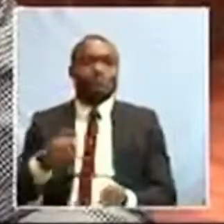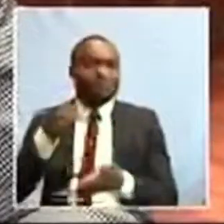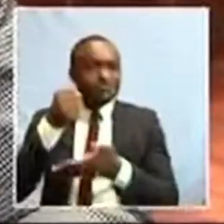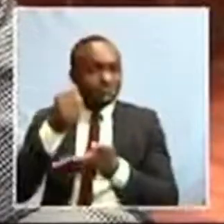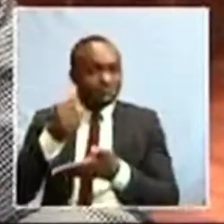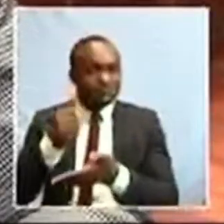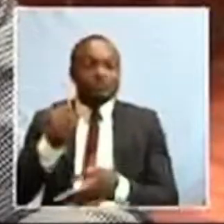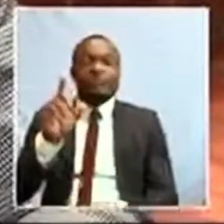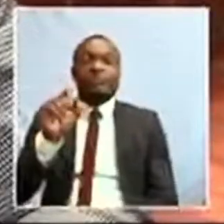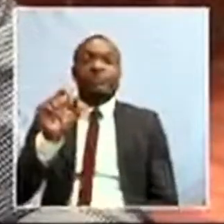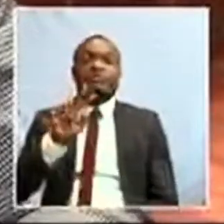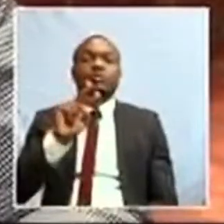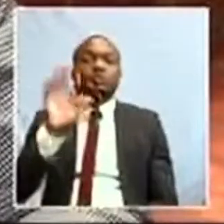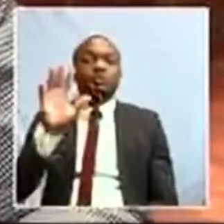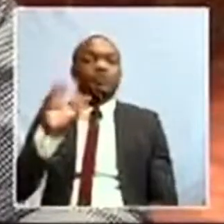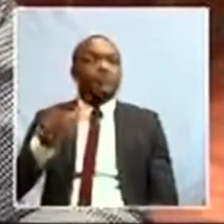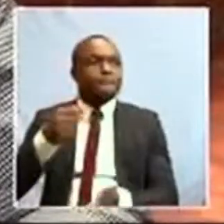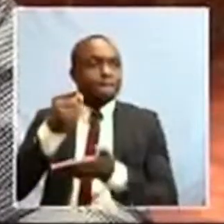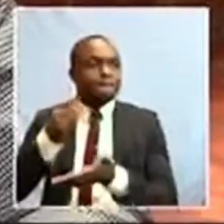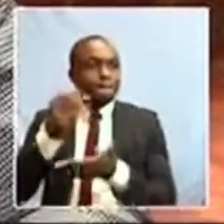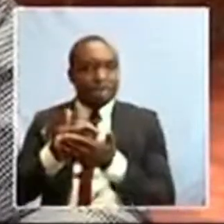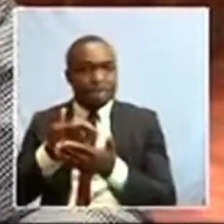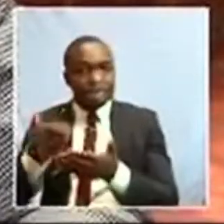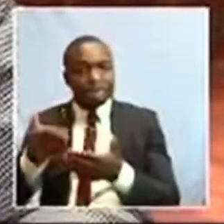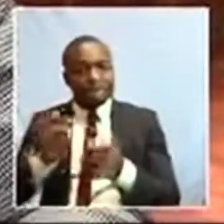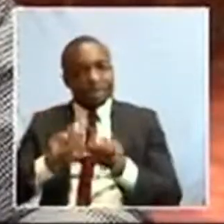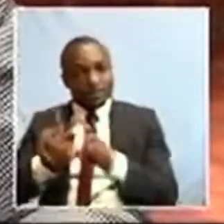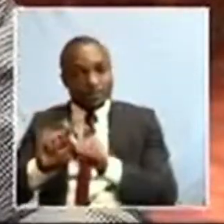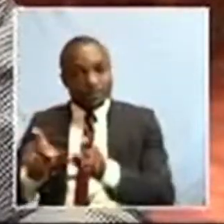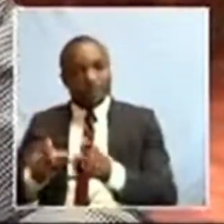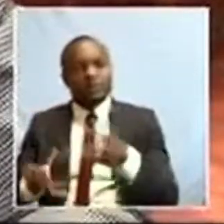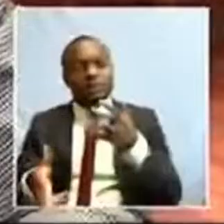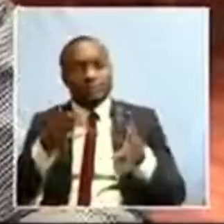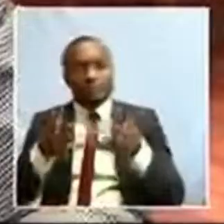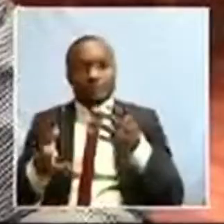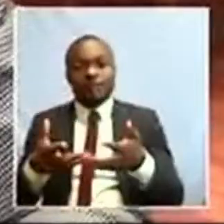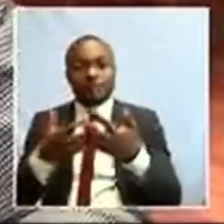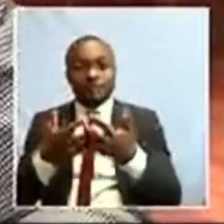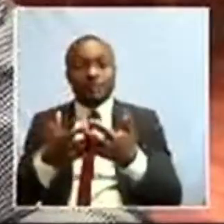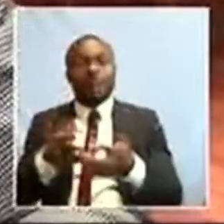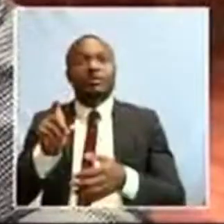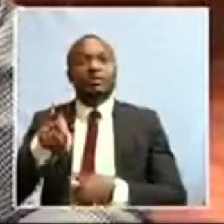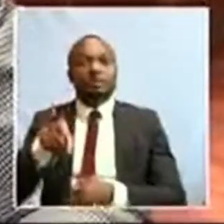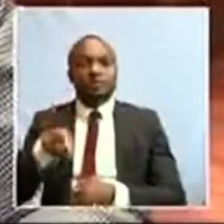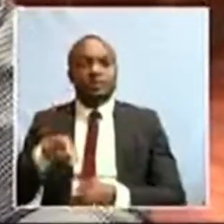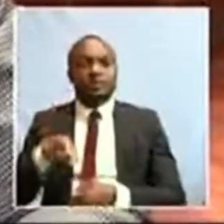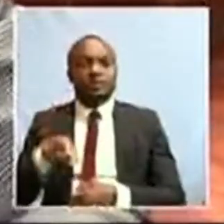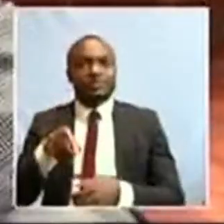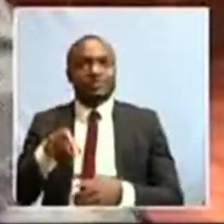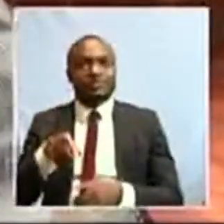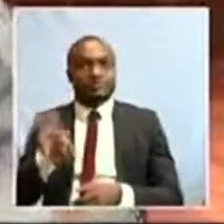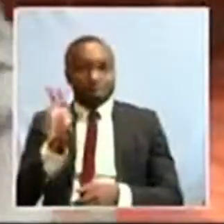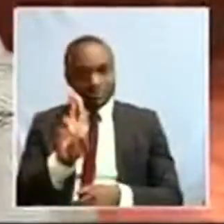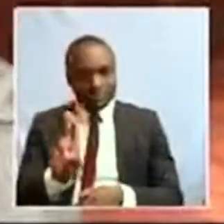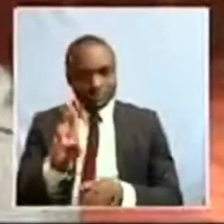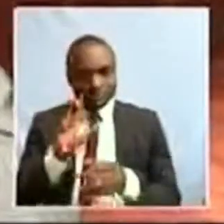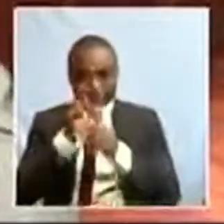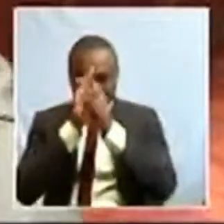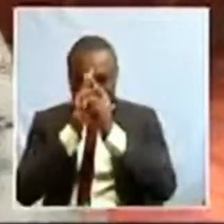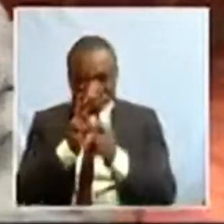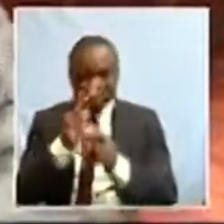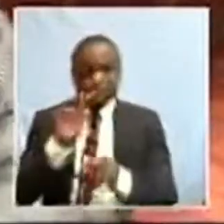in the 2025 budget to buy a number of fire equipments which they need to use. Thank you, Chair. Honorable